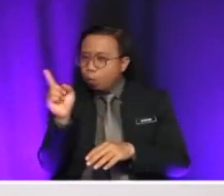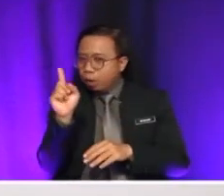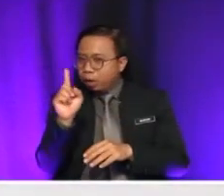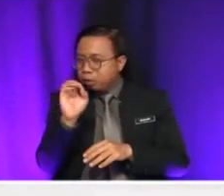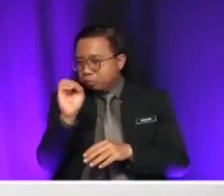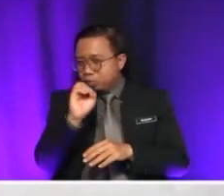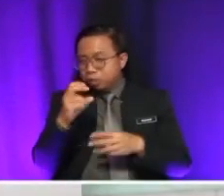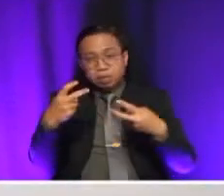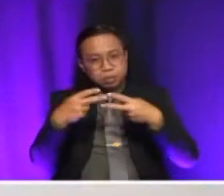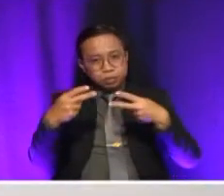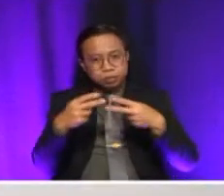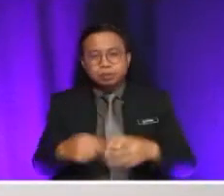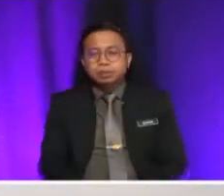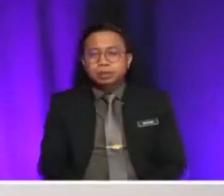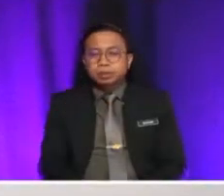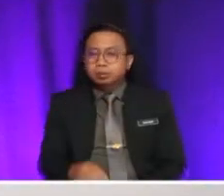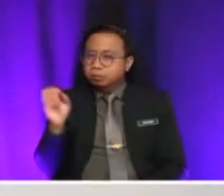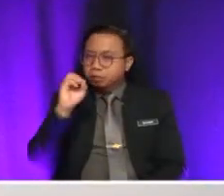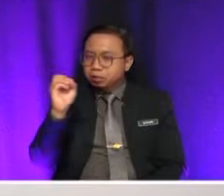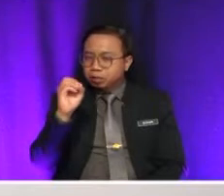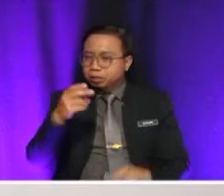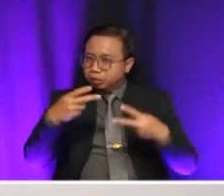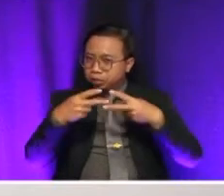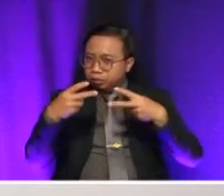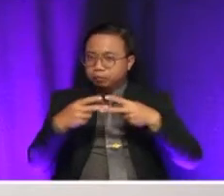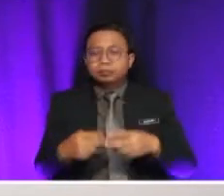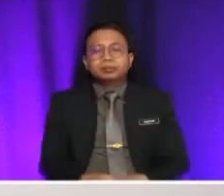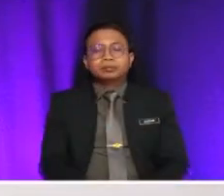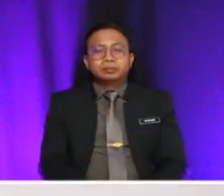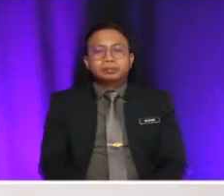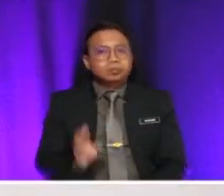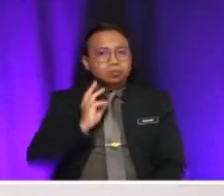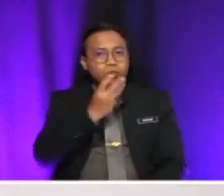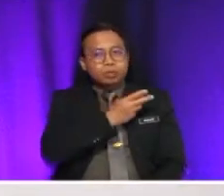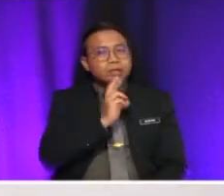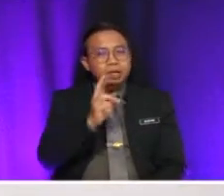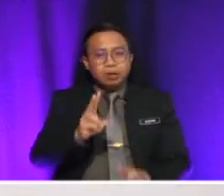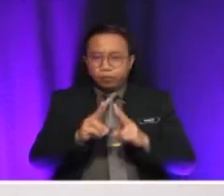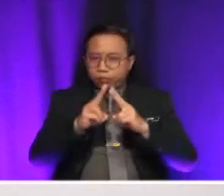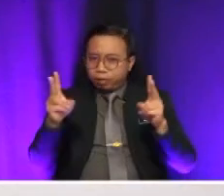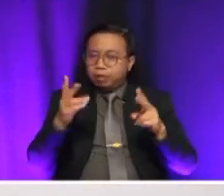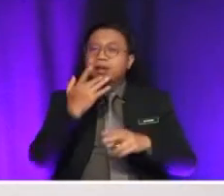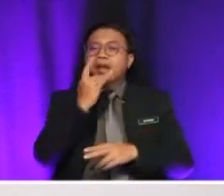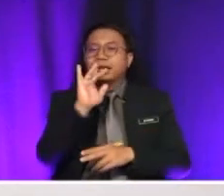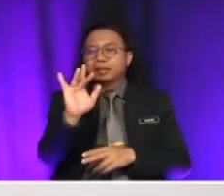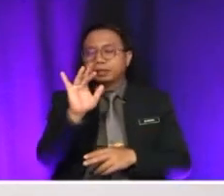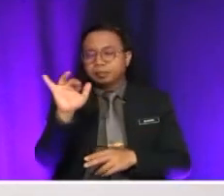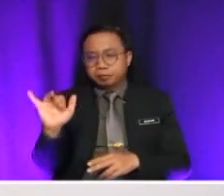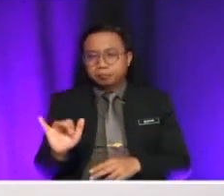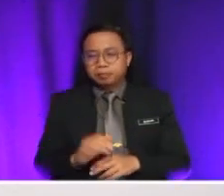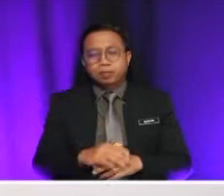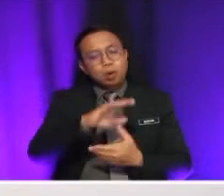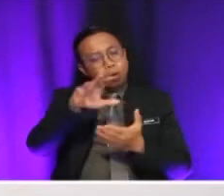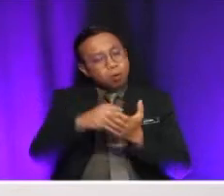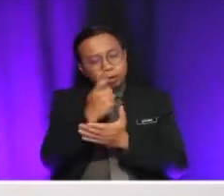have electricity. They do not have access to electricity. Right. So we are very lucky to have electricity We are here very in lucky. Malaysia all the